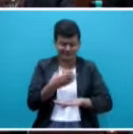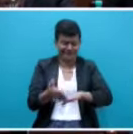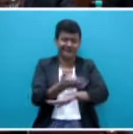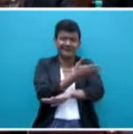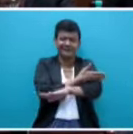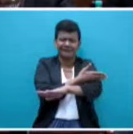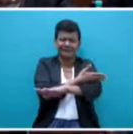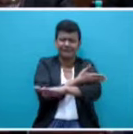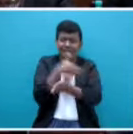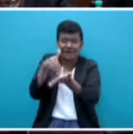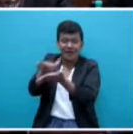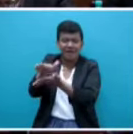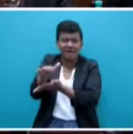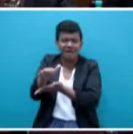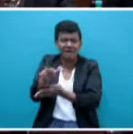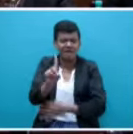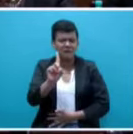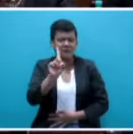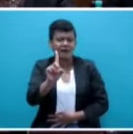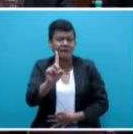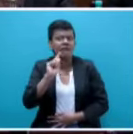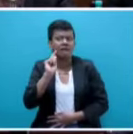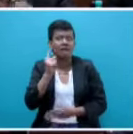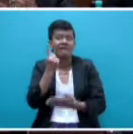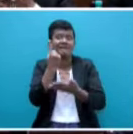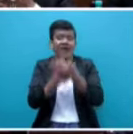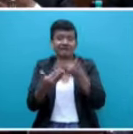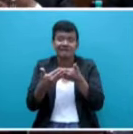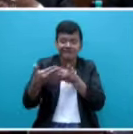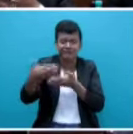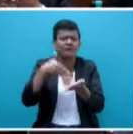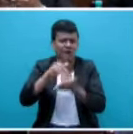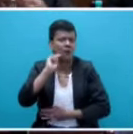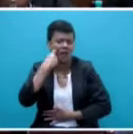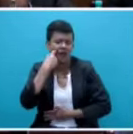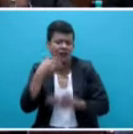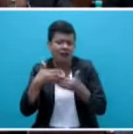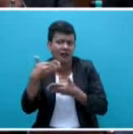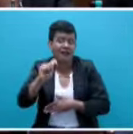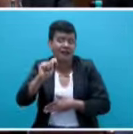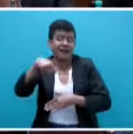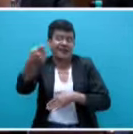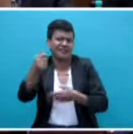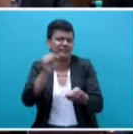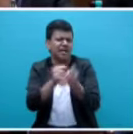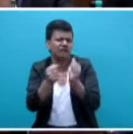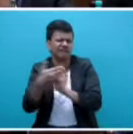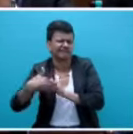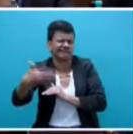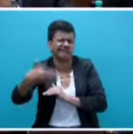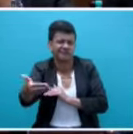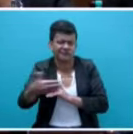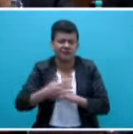may proceed in the next session at the stage it had reached in the previous session by resolution of Parliament,